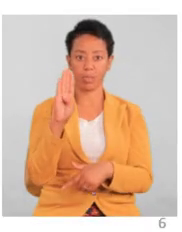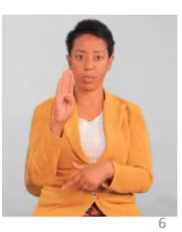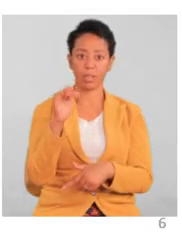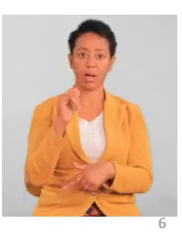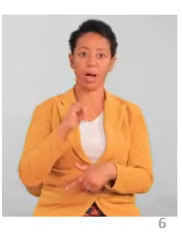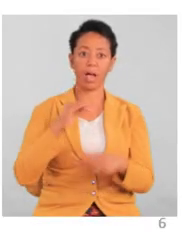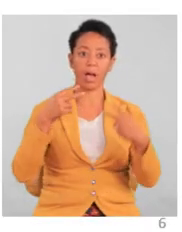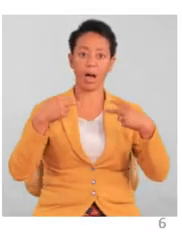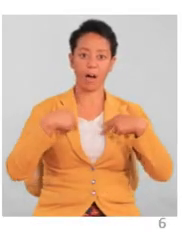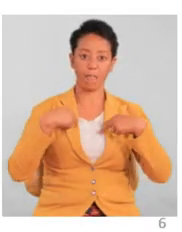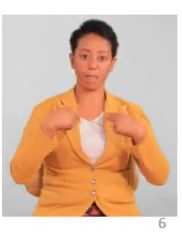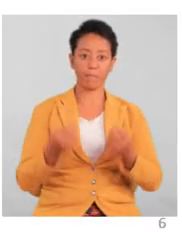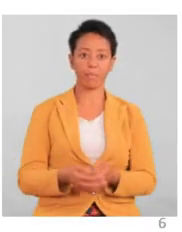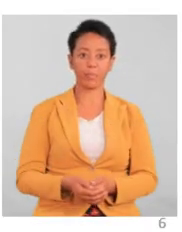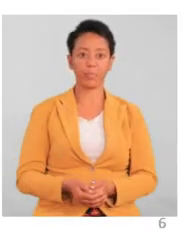have